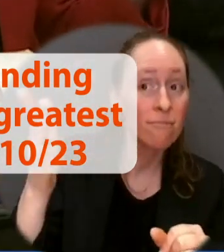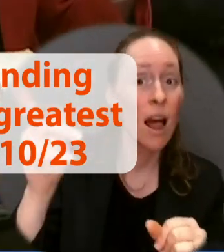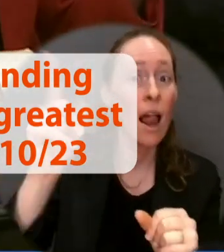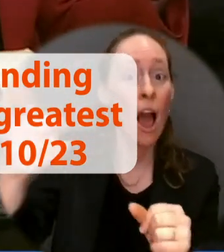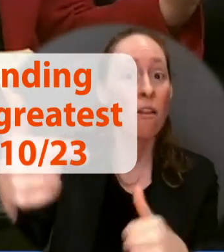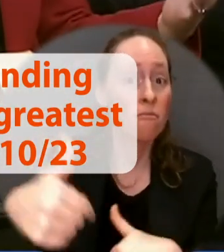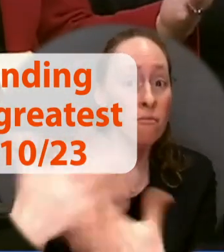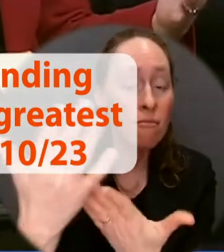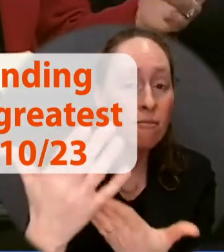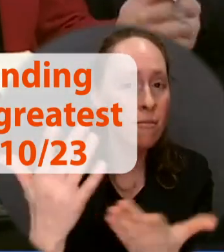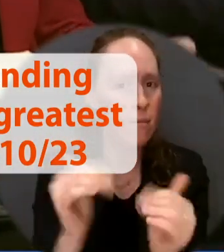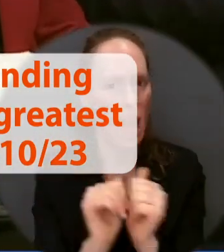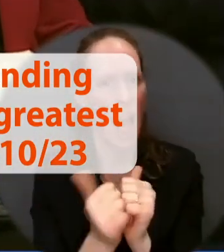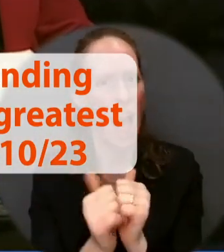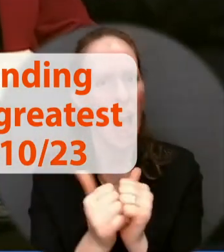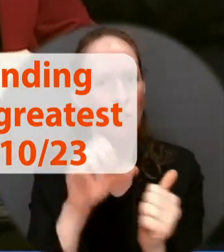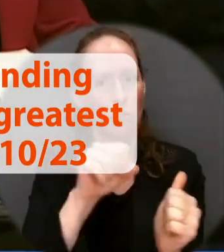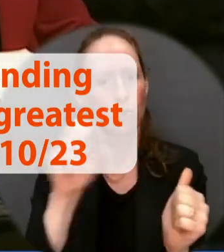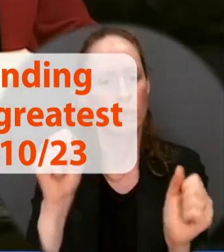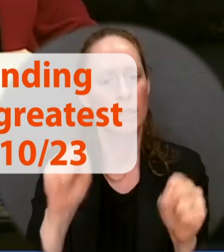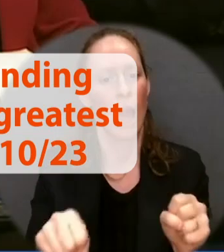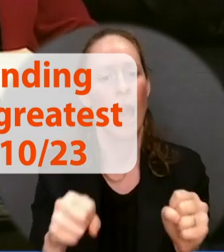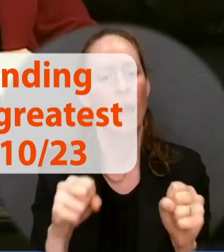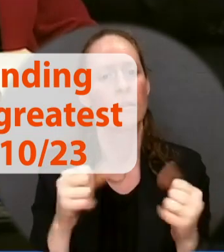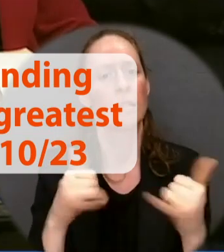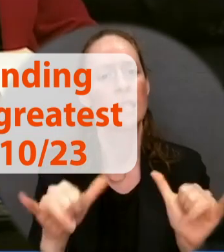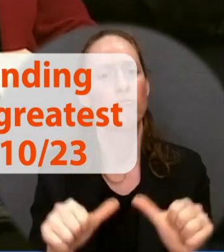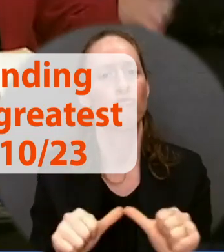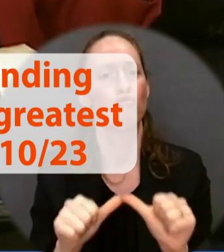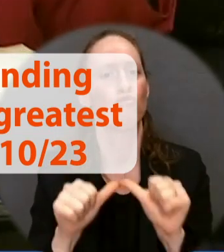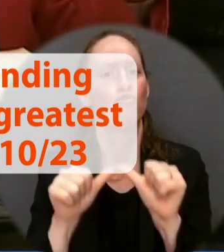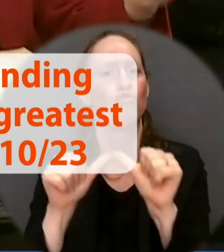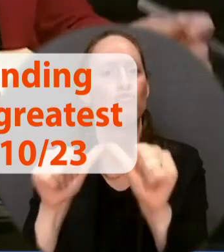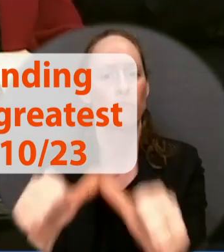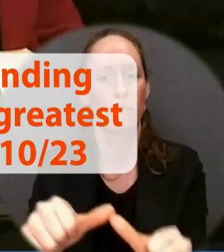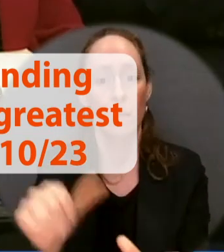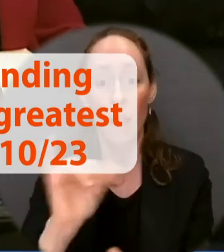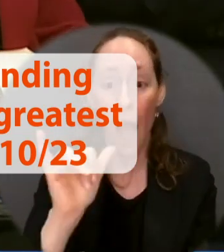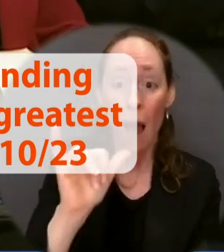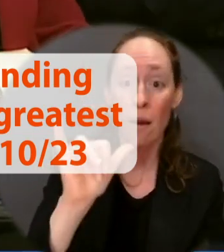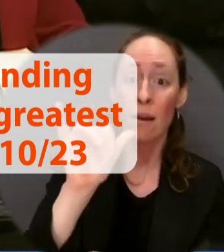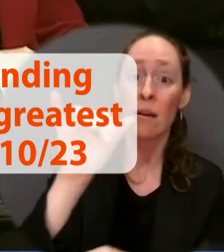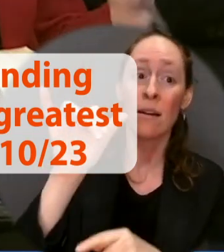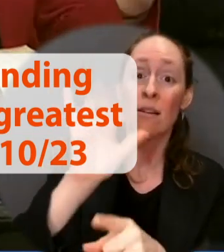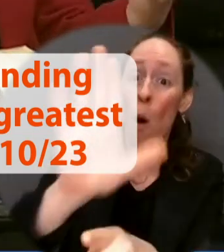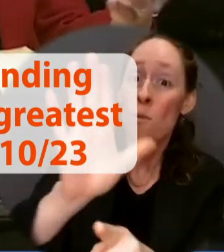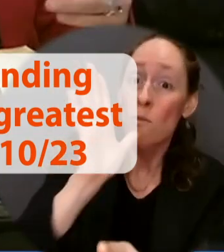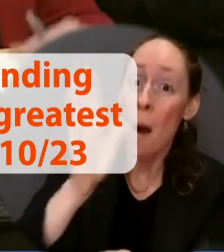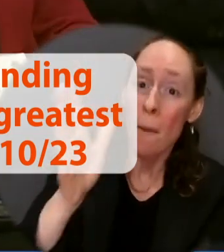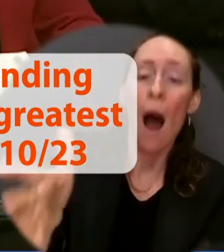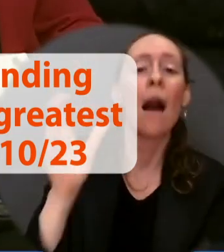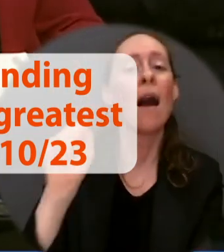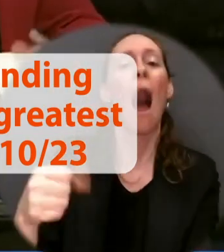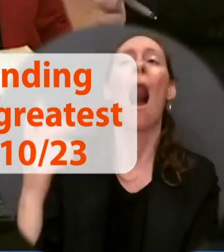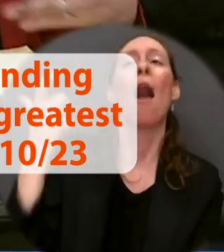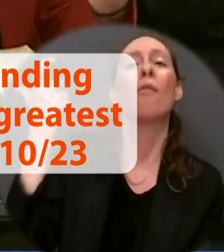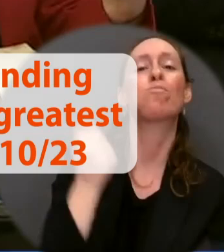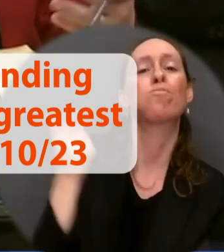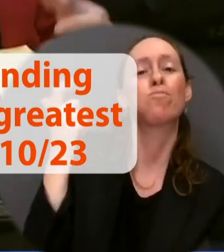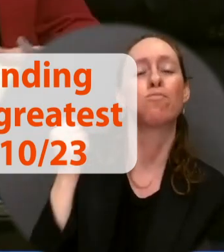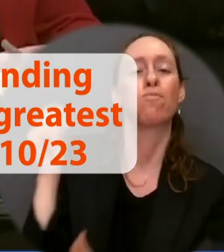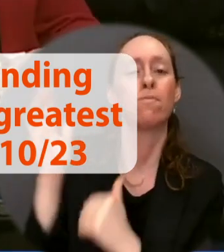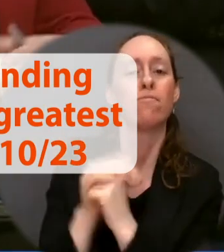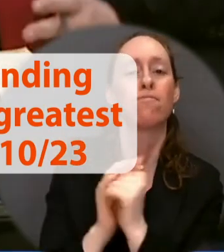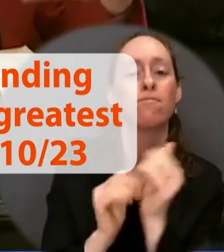for extending Social Security's lifeline so that people like your grandmother will be able to get their